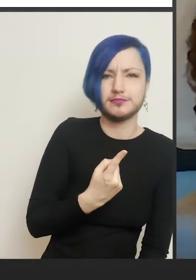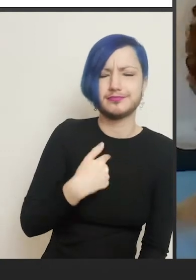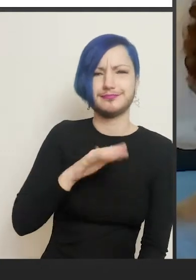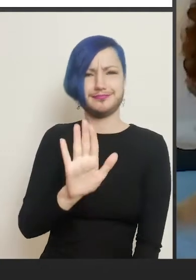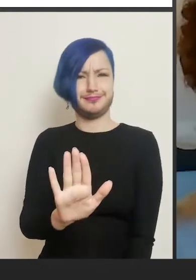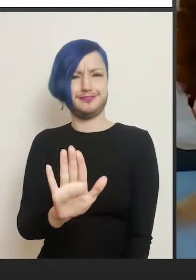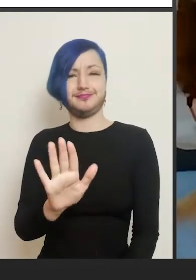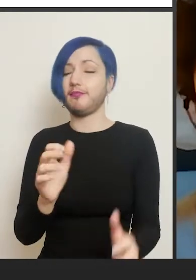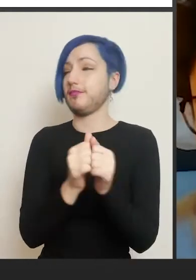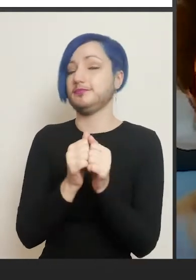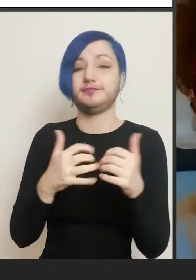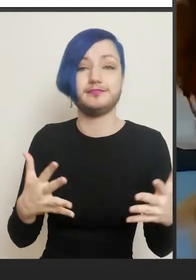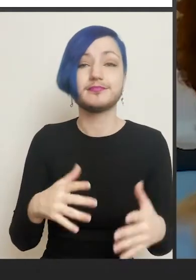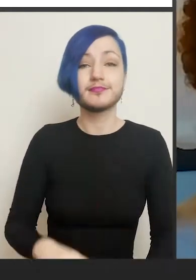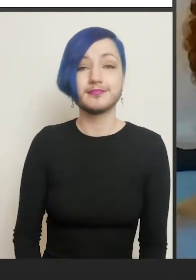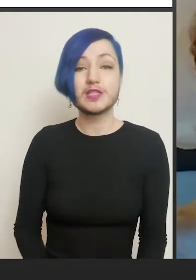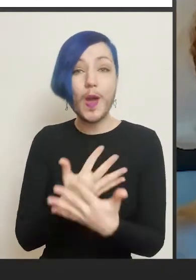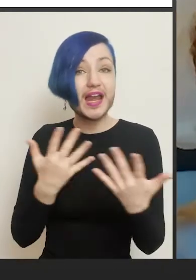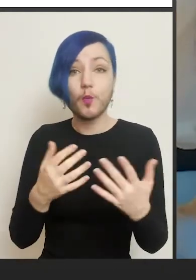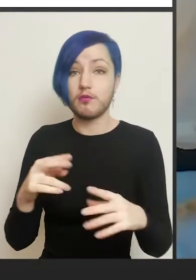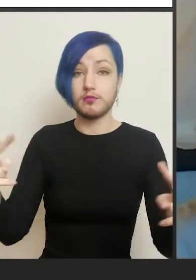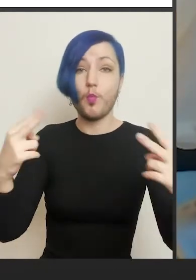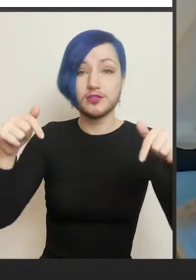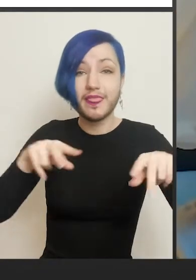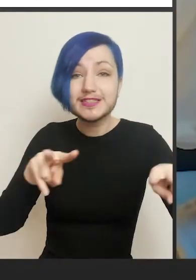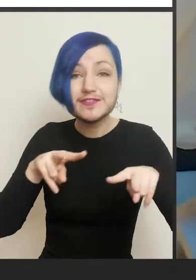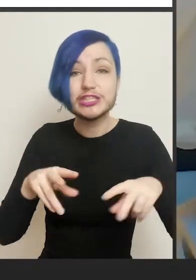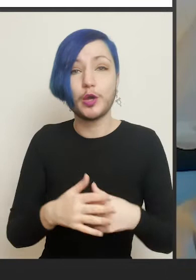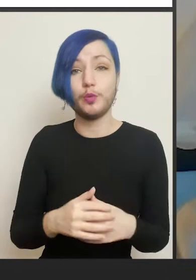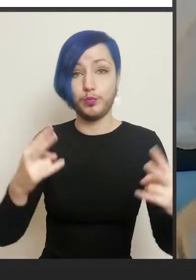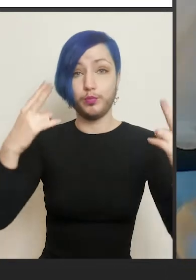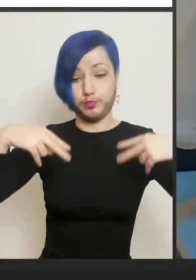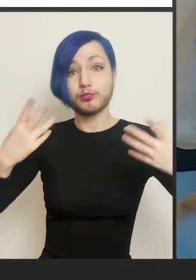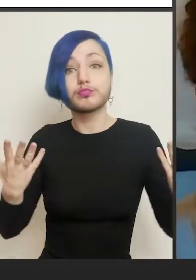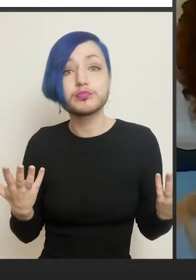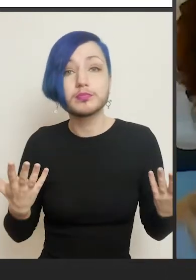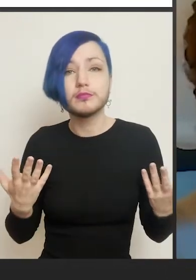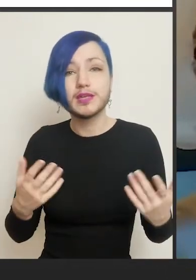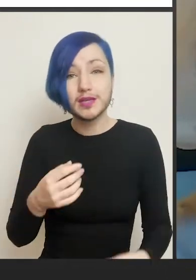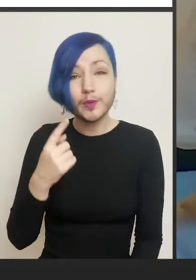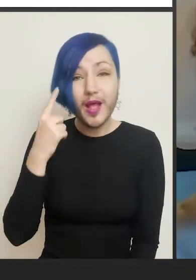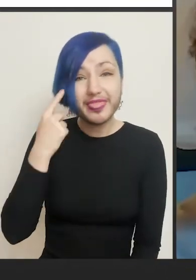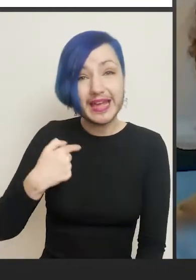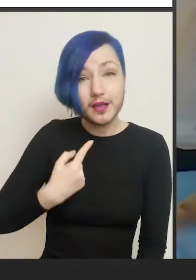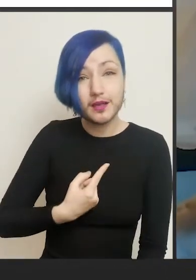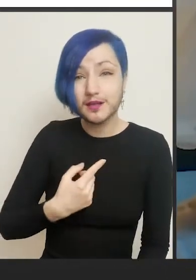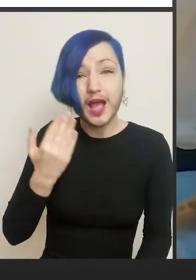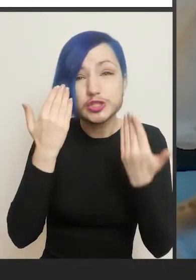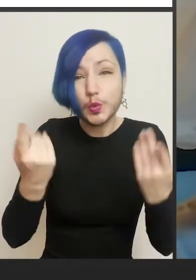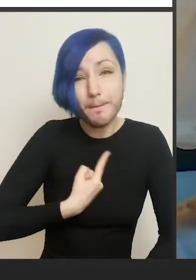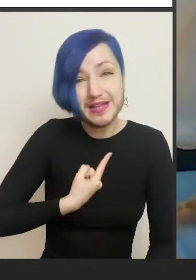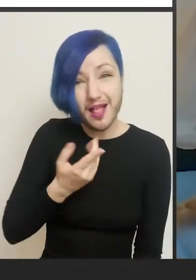I'd really defy anyone watching this right now to look at me and think that this is a person who can't possibly know who they